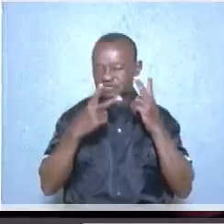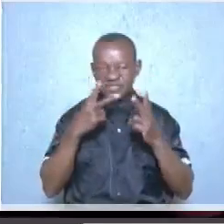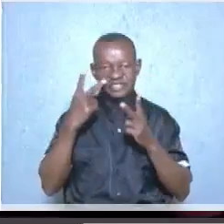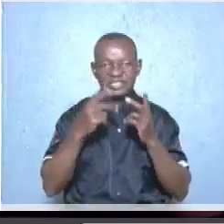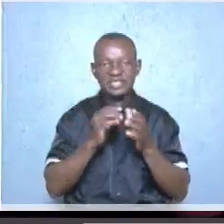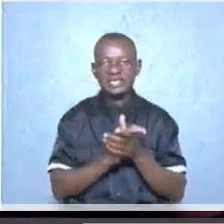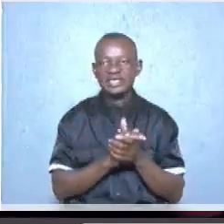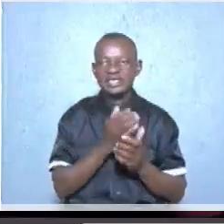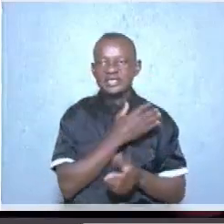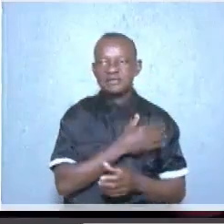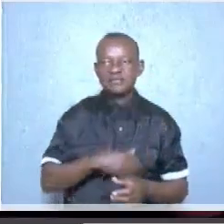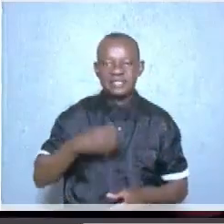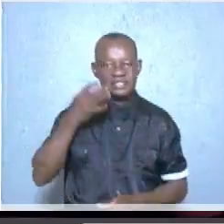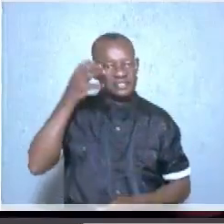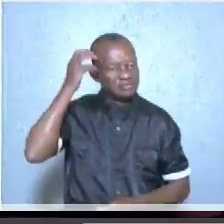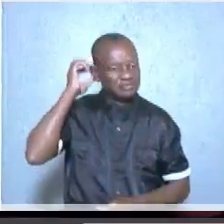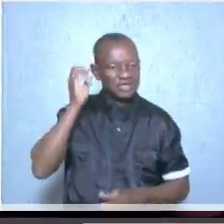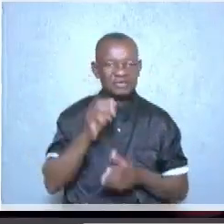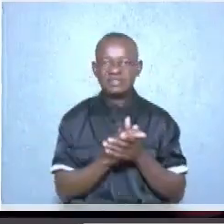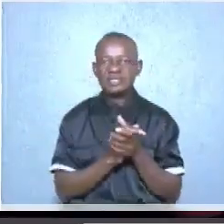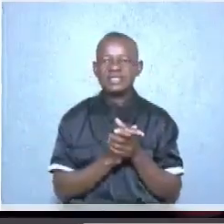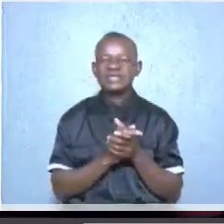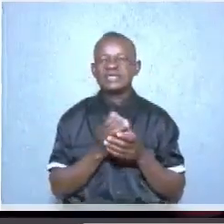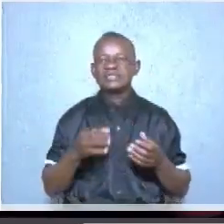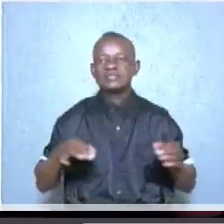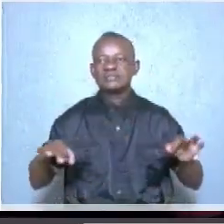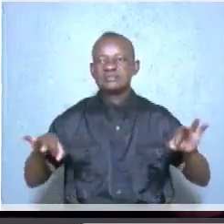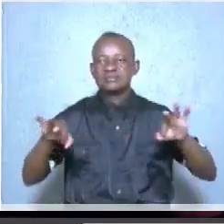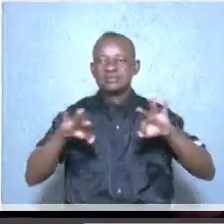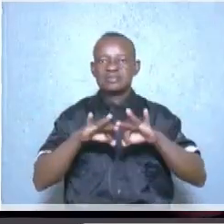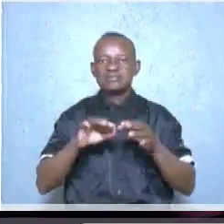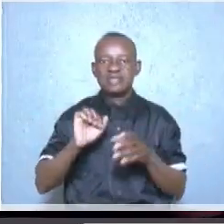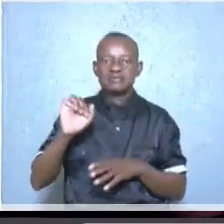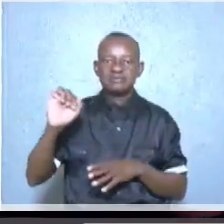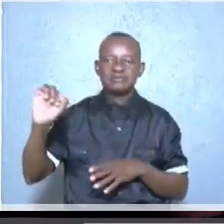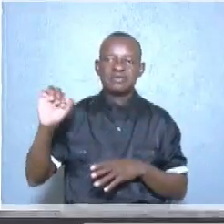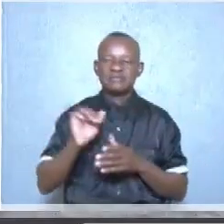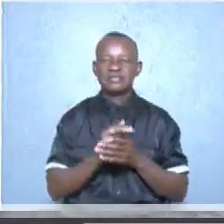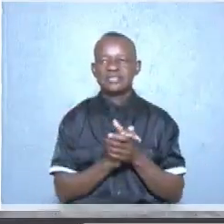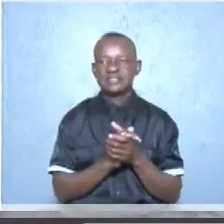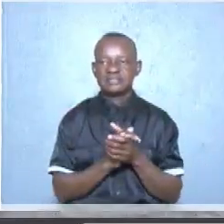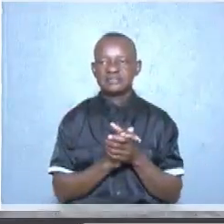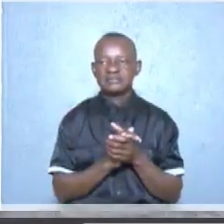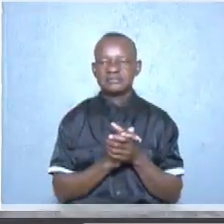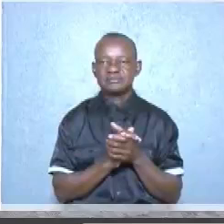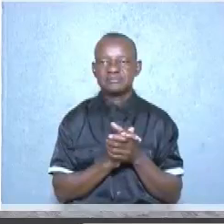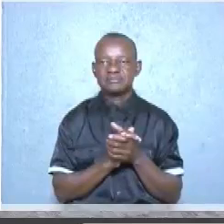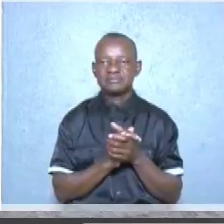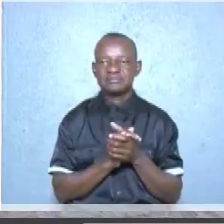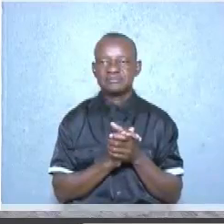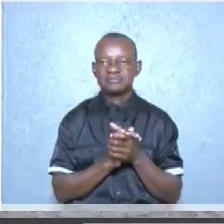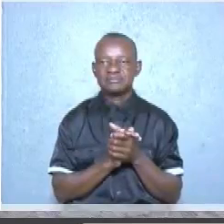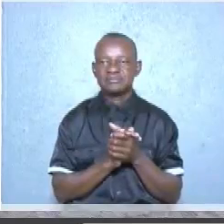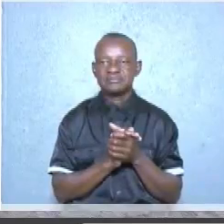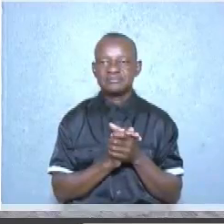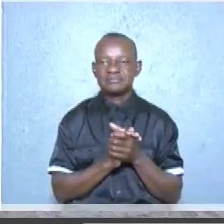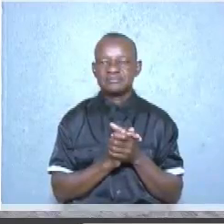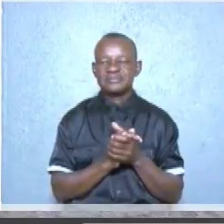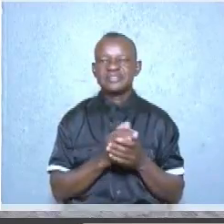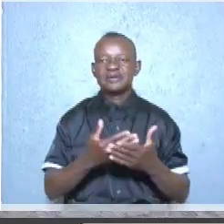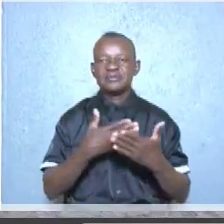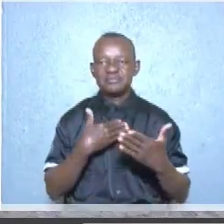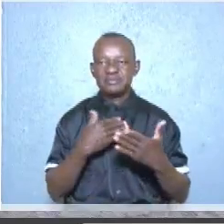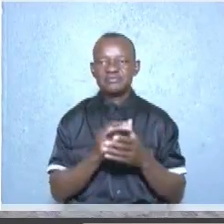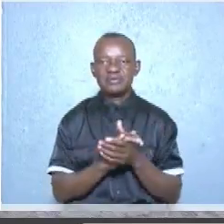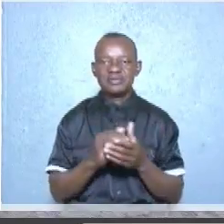these interactions with him. Talking about that relationship, I think that's very interesting for me. Just coming into your foray into business, we know that he was